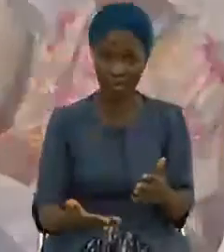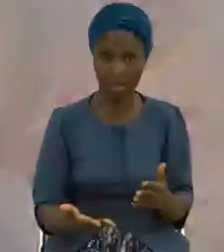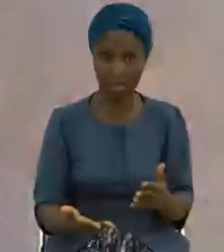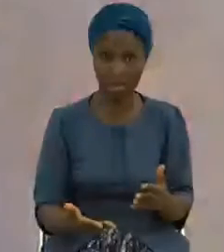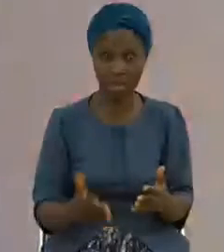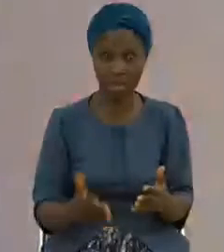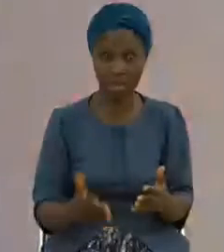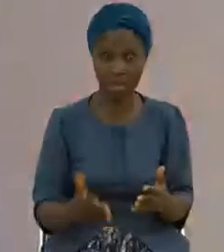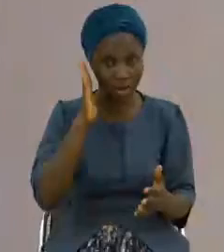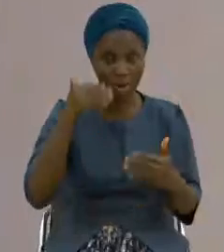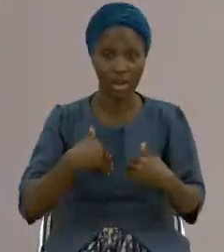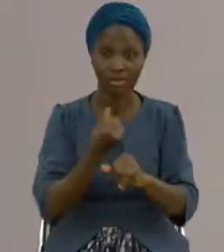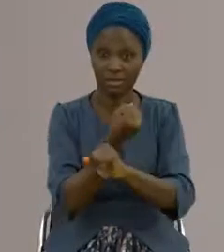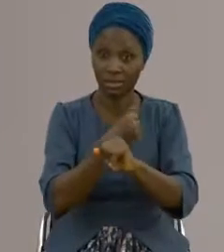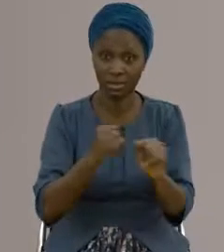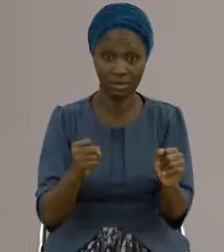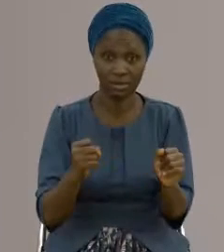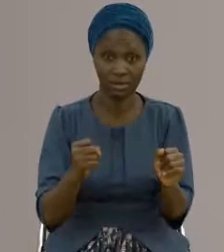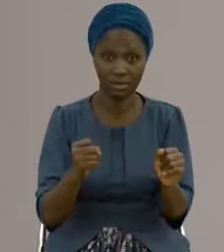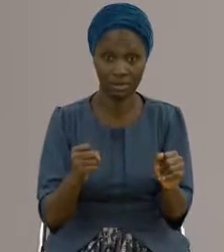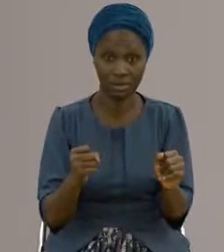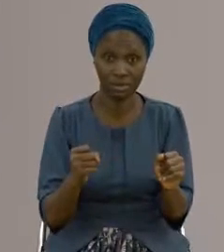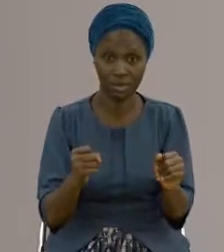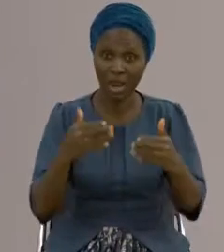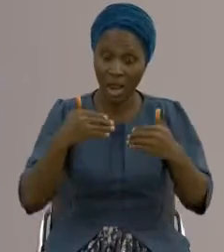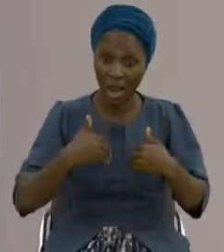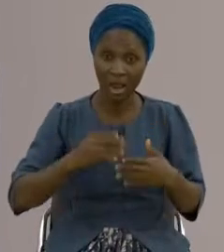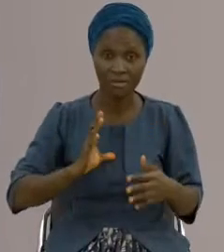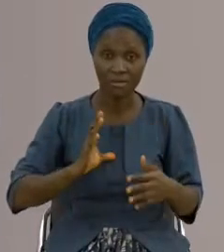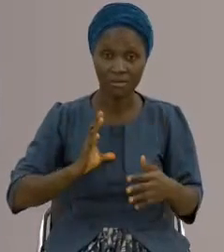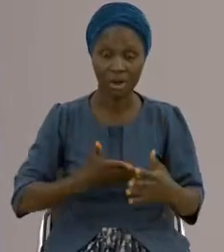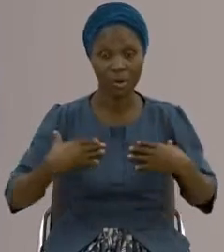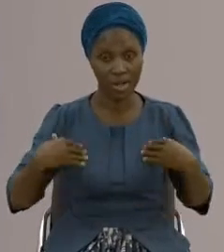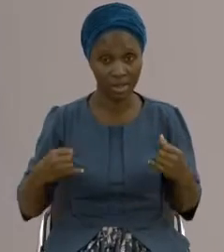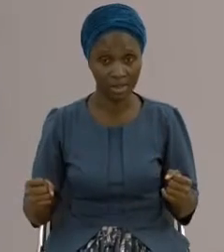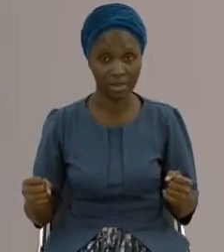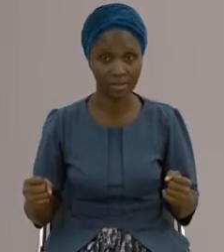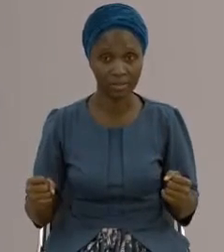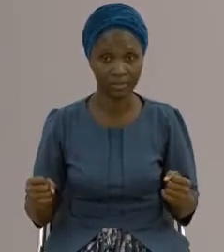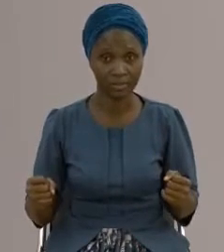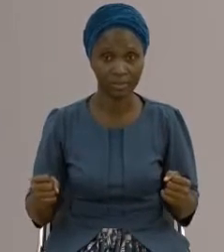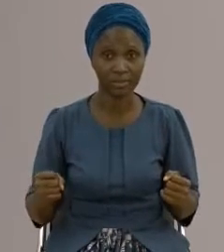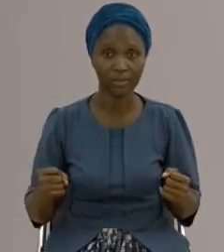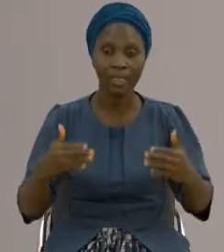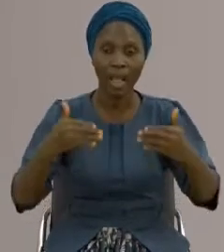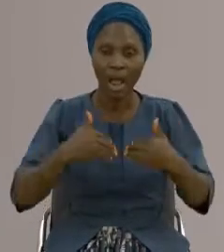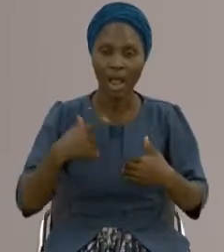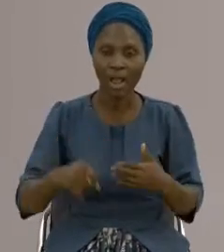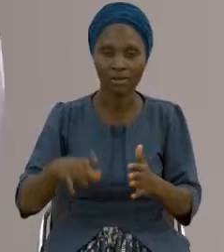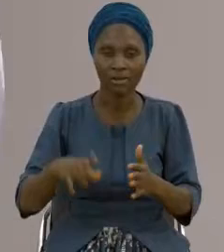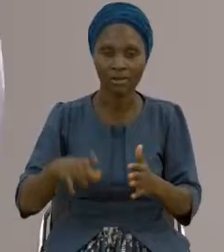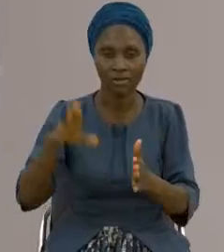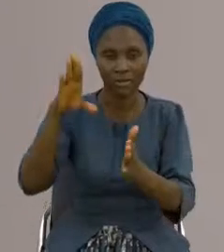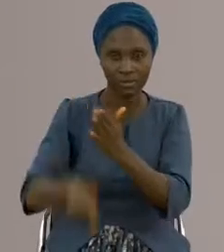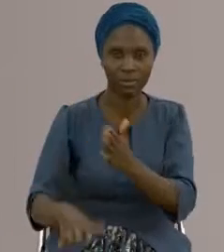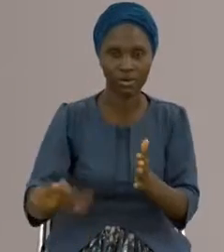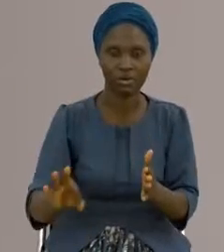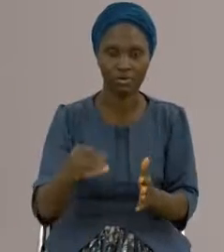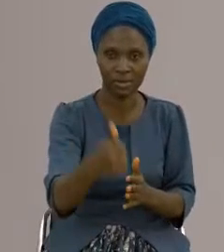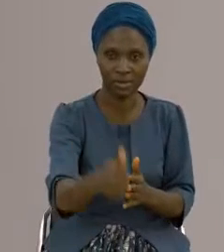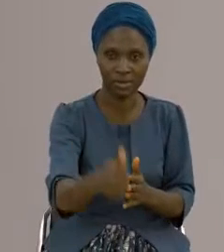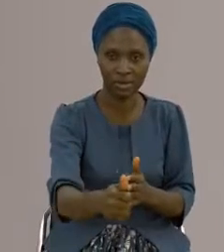have our healing, have the mortification of self, have our sanctification, have